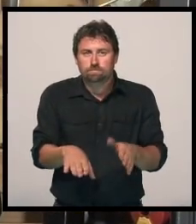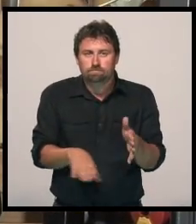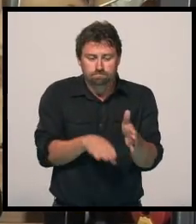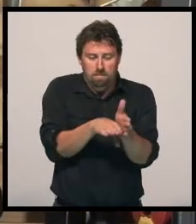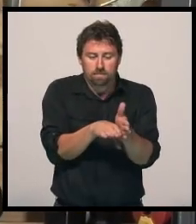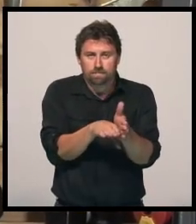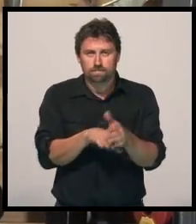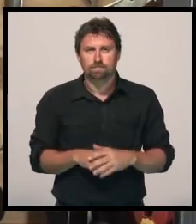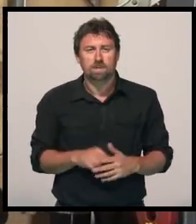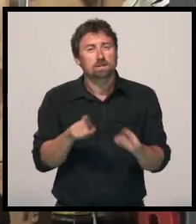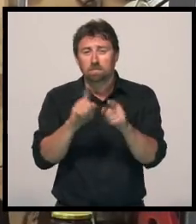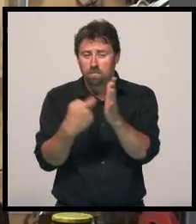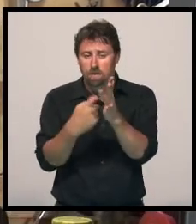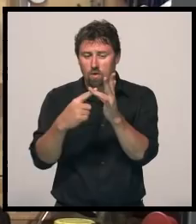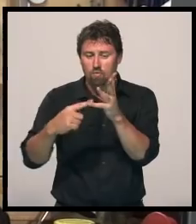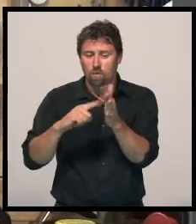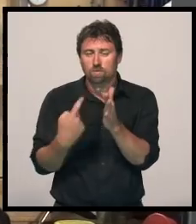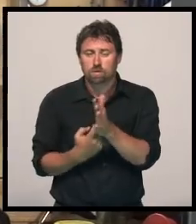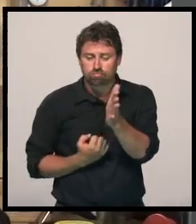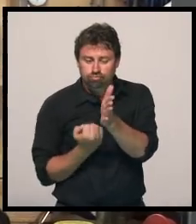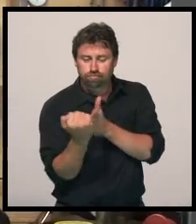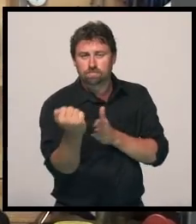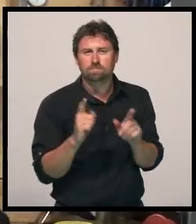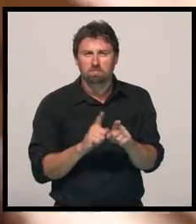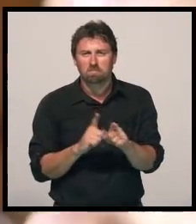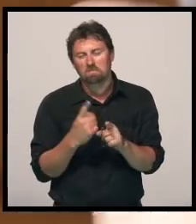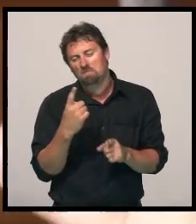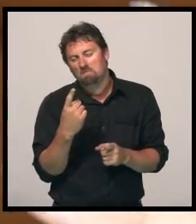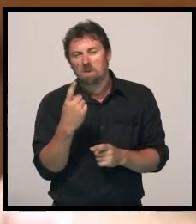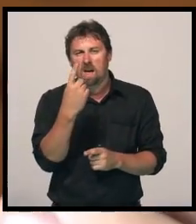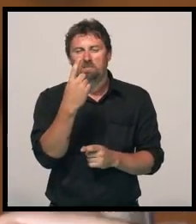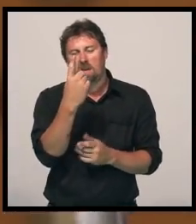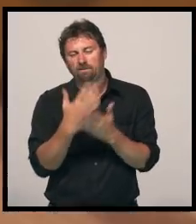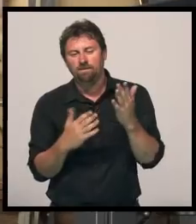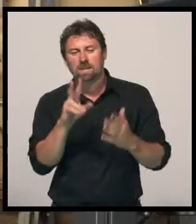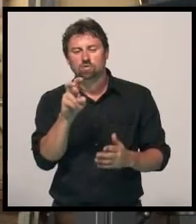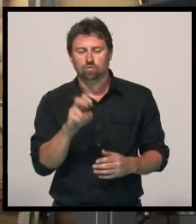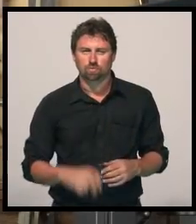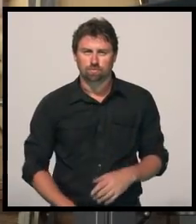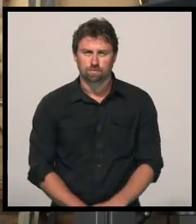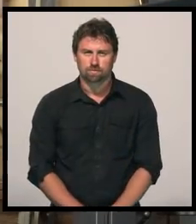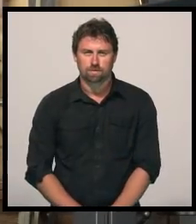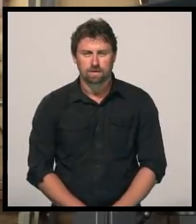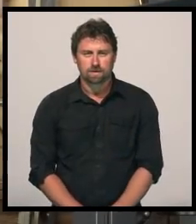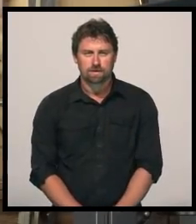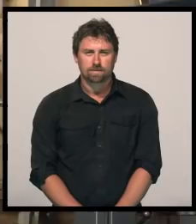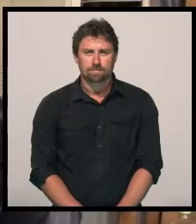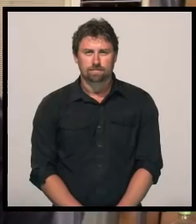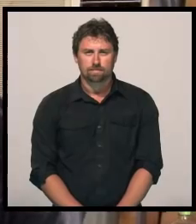Now, that again will be done with the router bit. In this case, it's about a half inch router bit. So, let's go and do those.